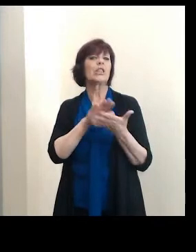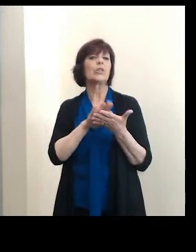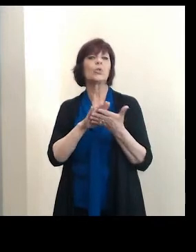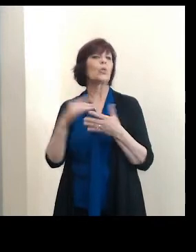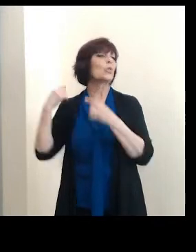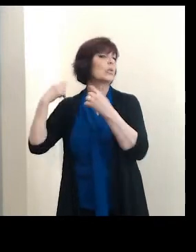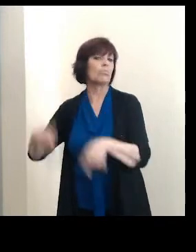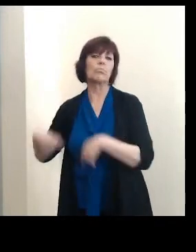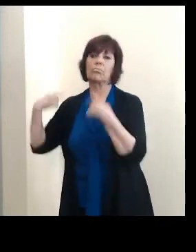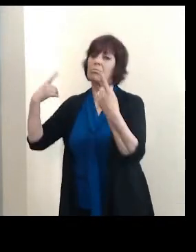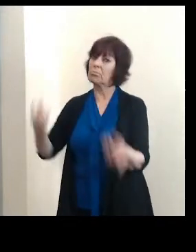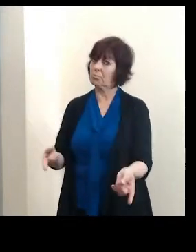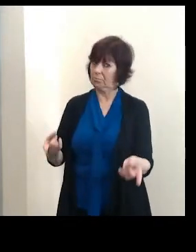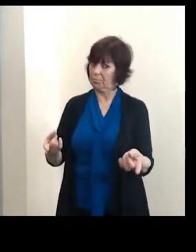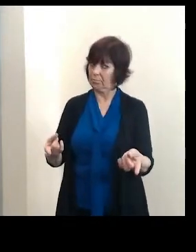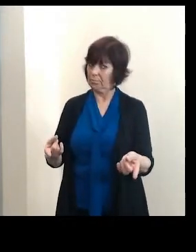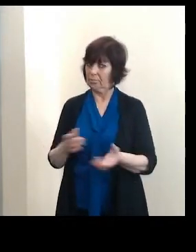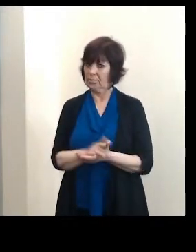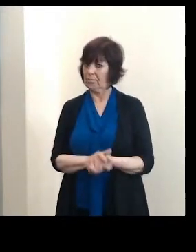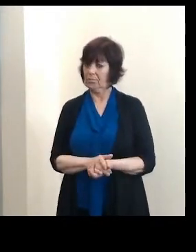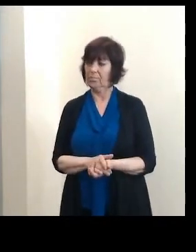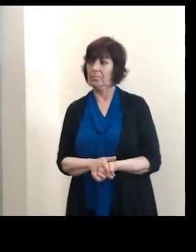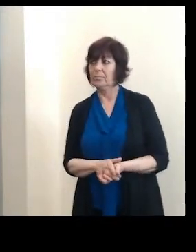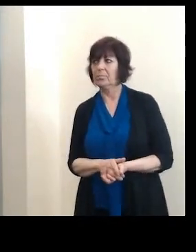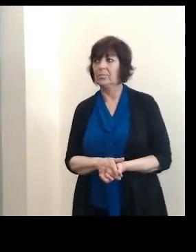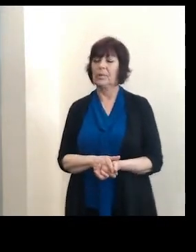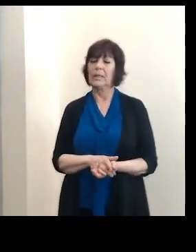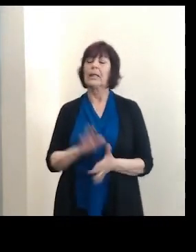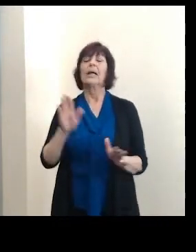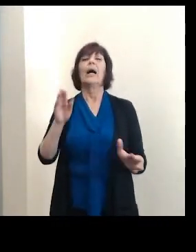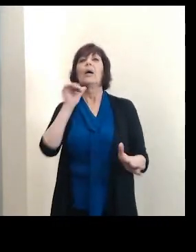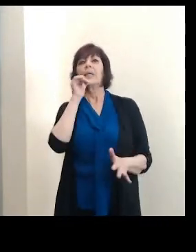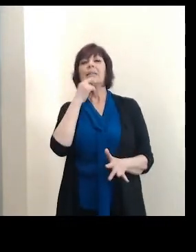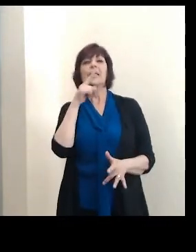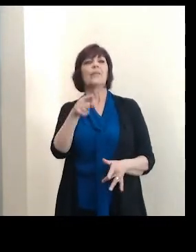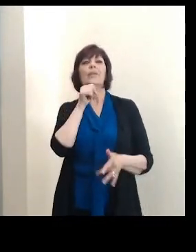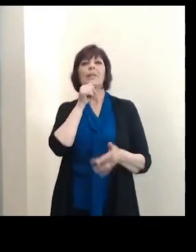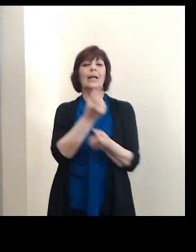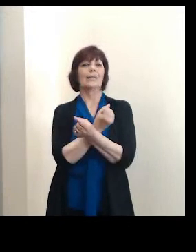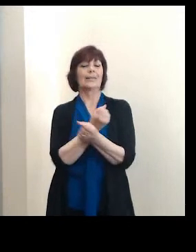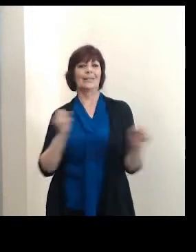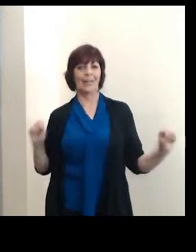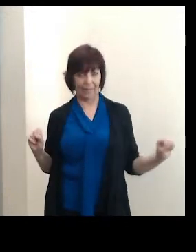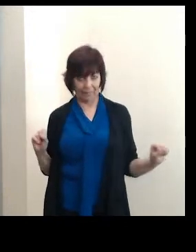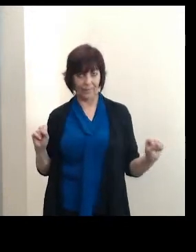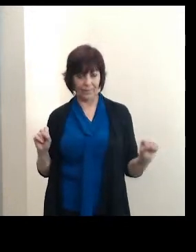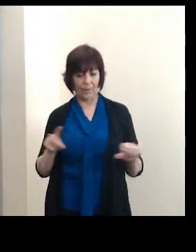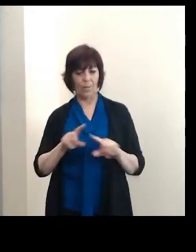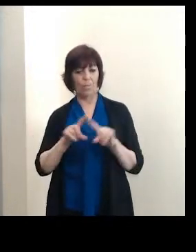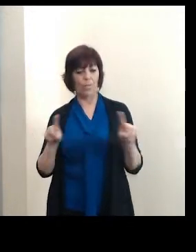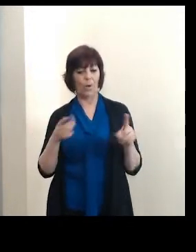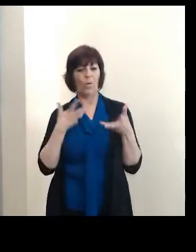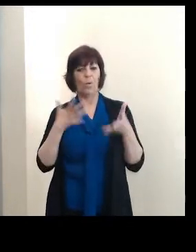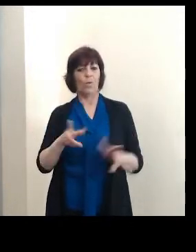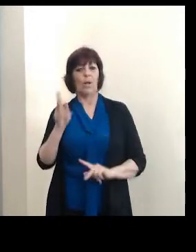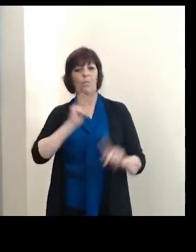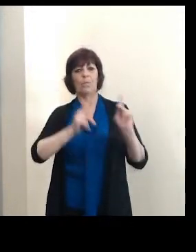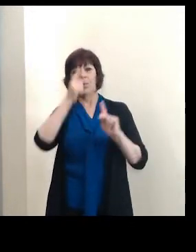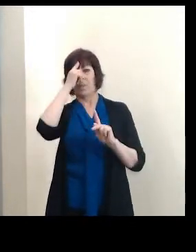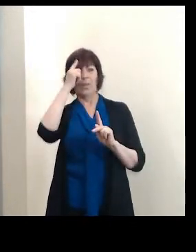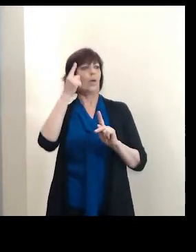along. So not to say they're not safe, but we didn't want people to believe that they